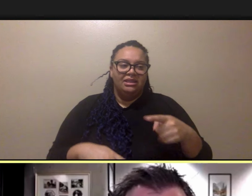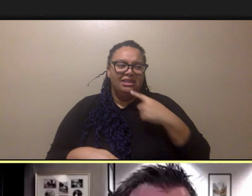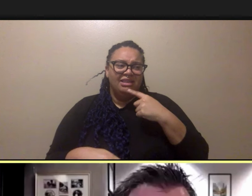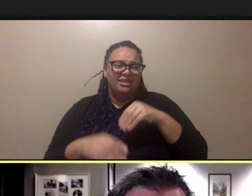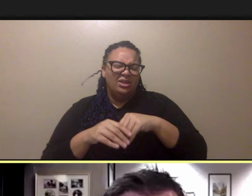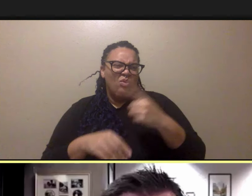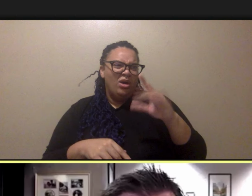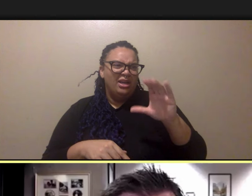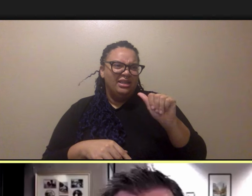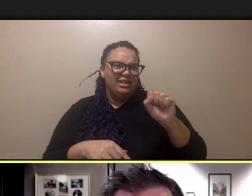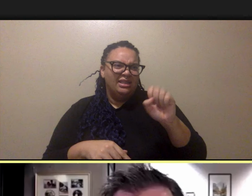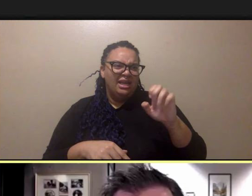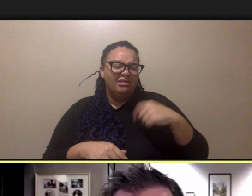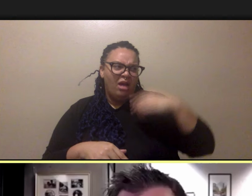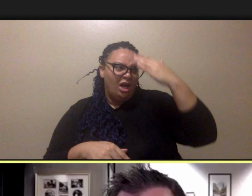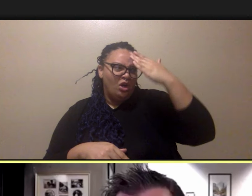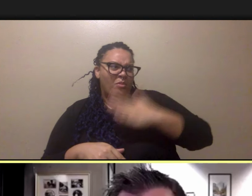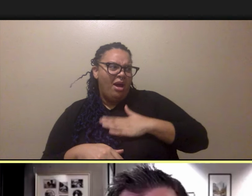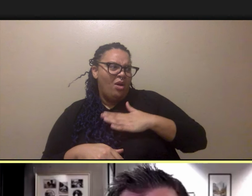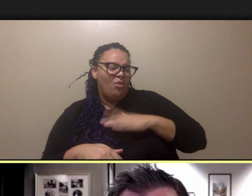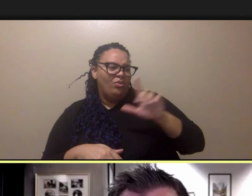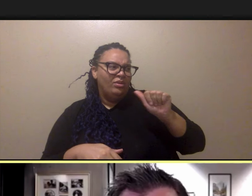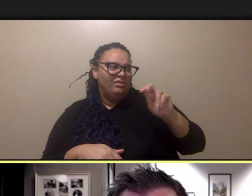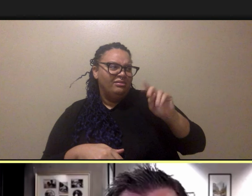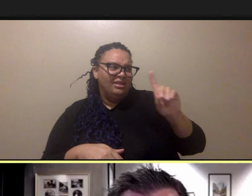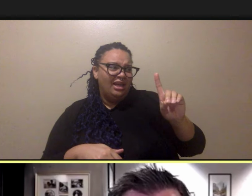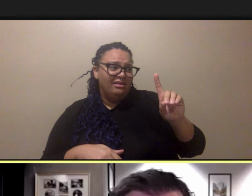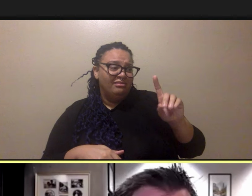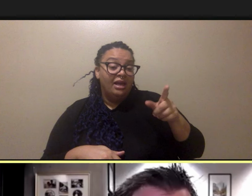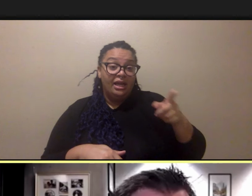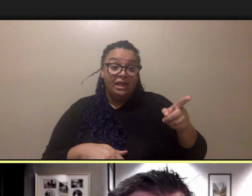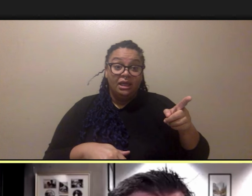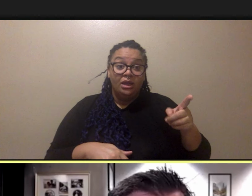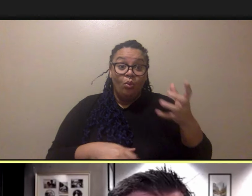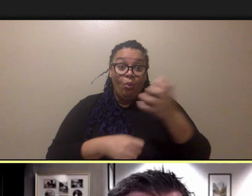know mine own land," and he actually won versus a